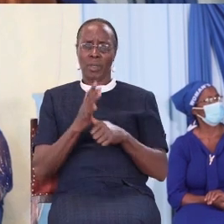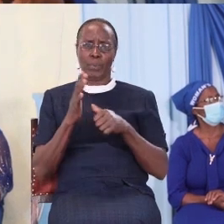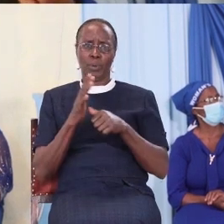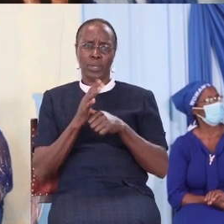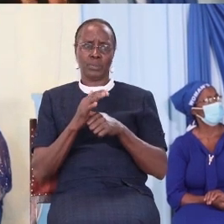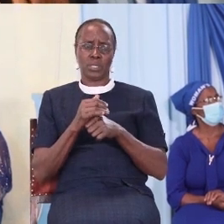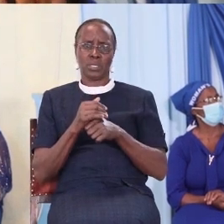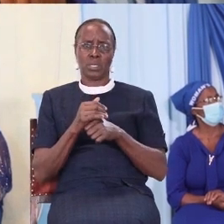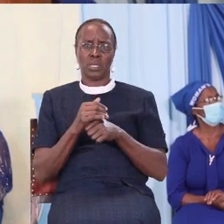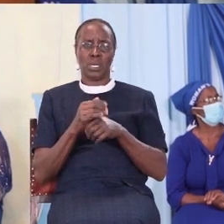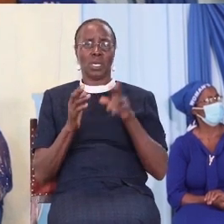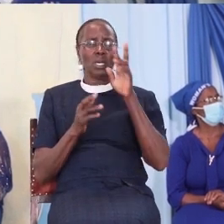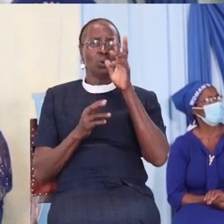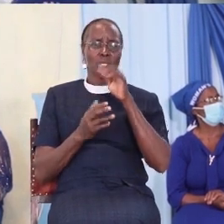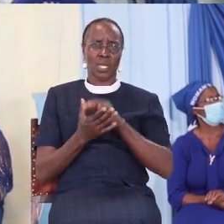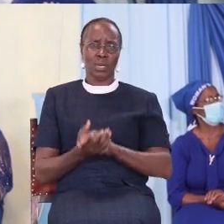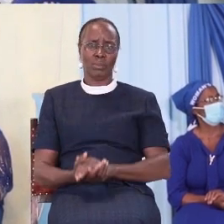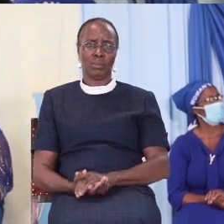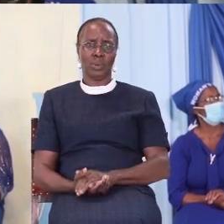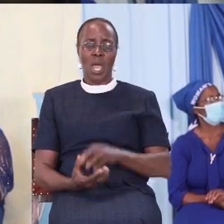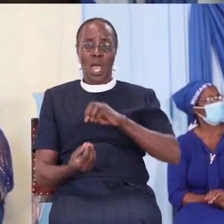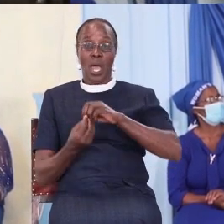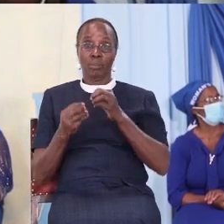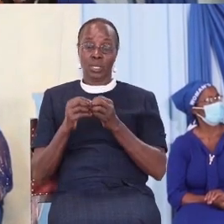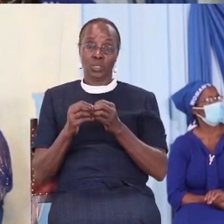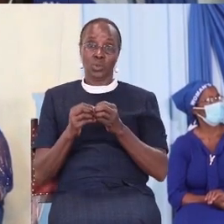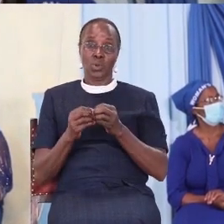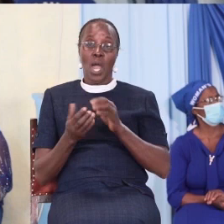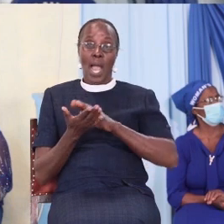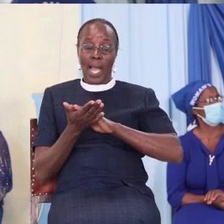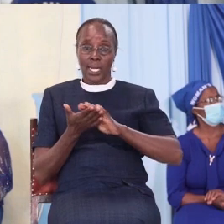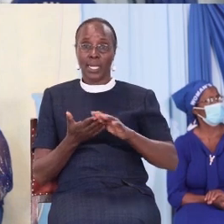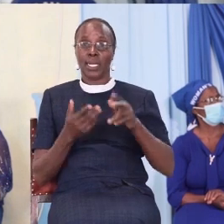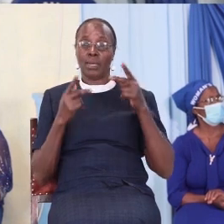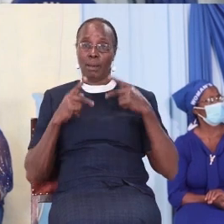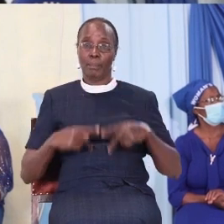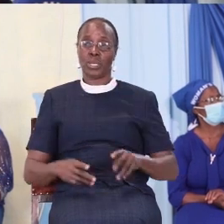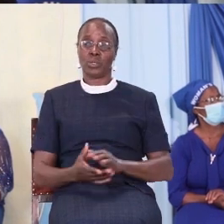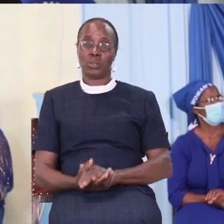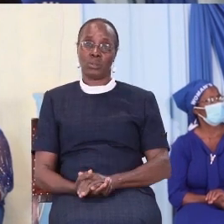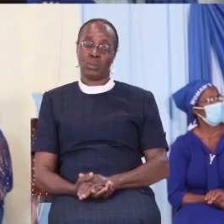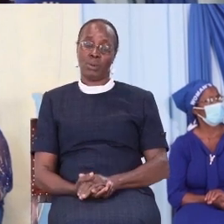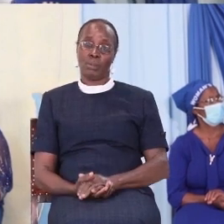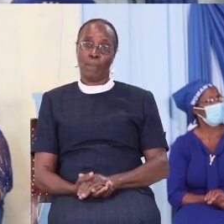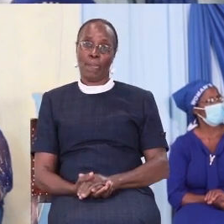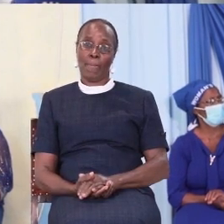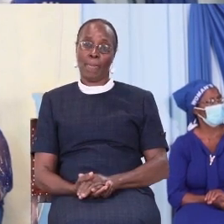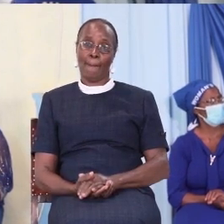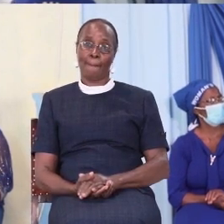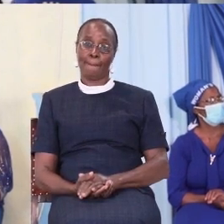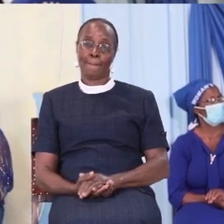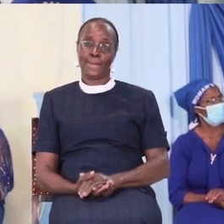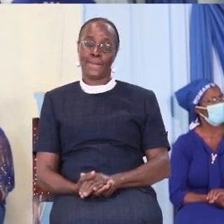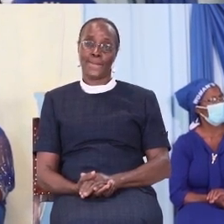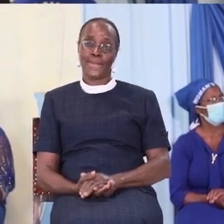Therefore, don't allow yourself to be a slave of the past deeds. Don't allow yourself to be held